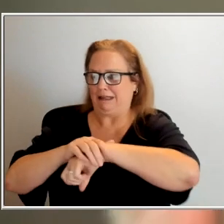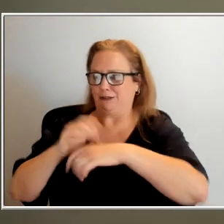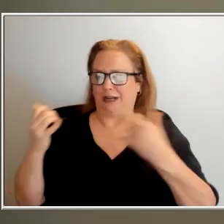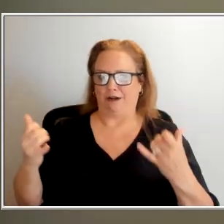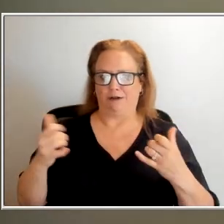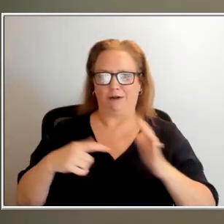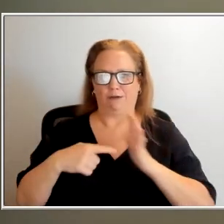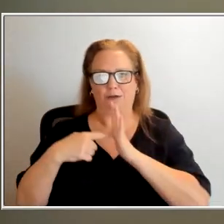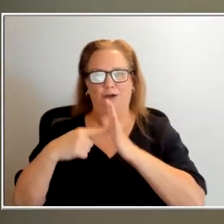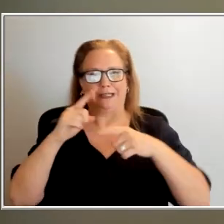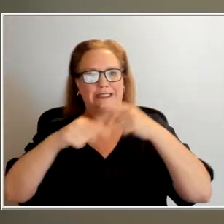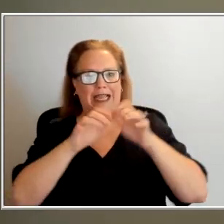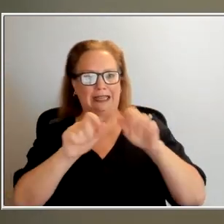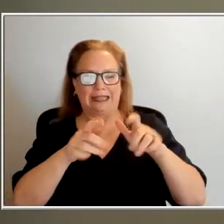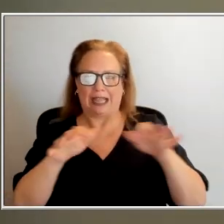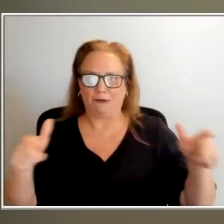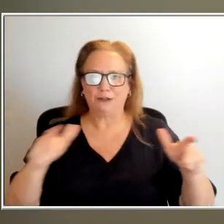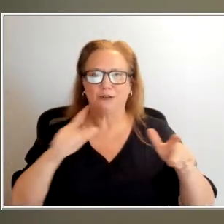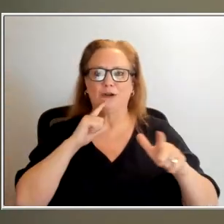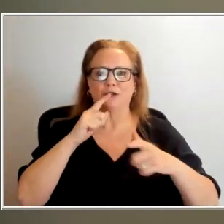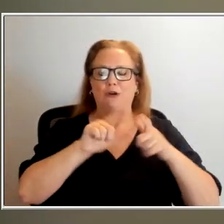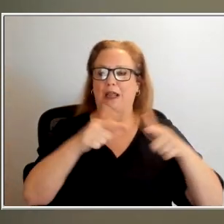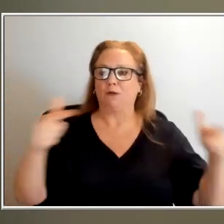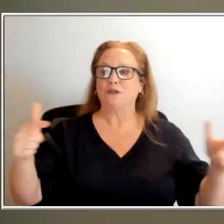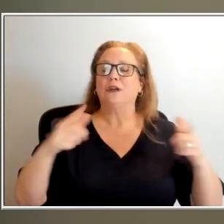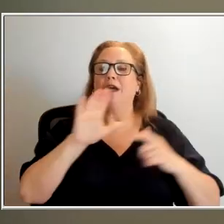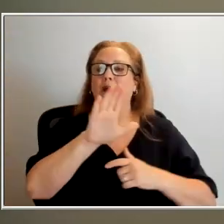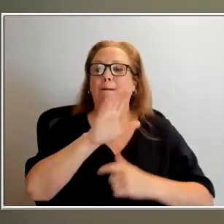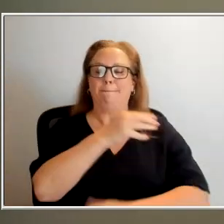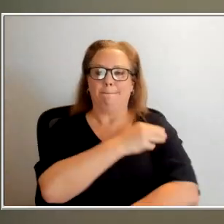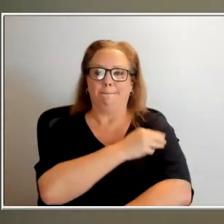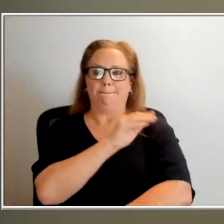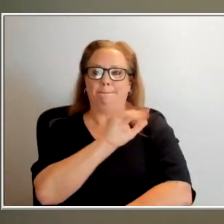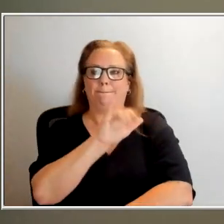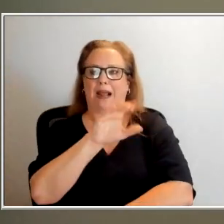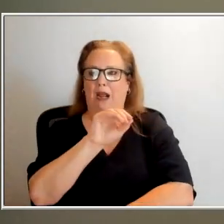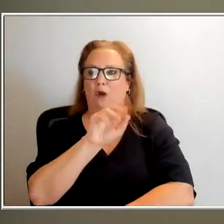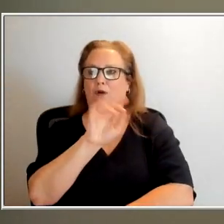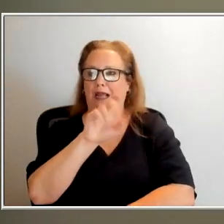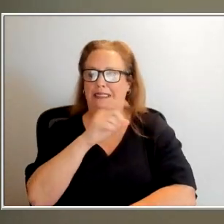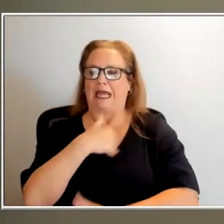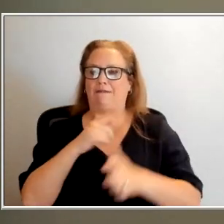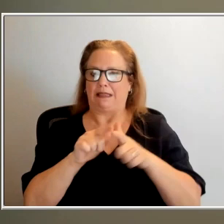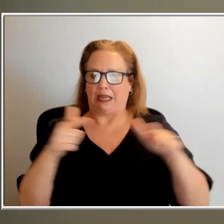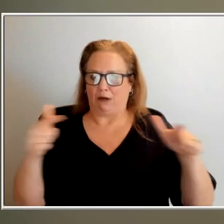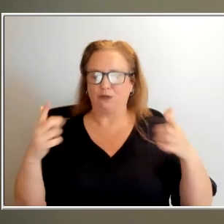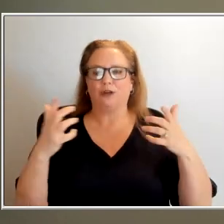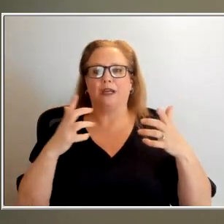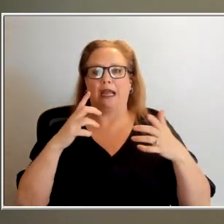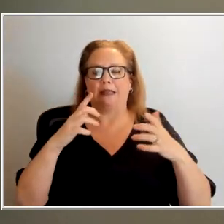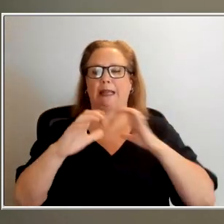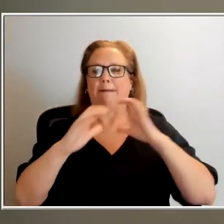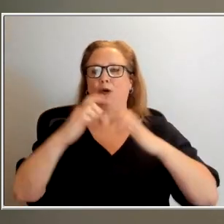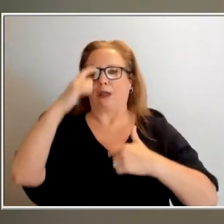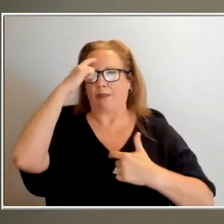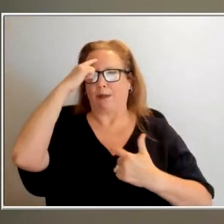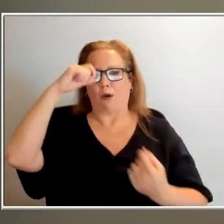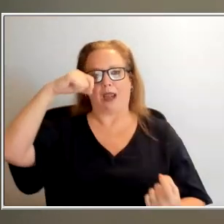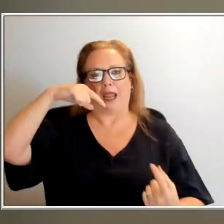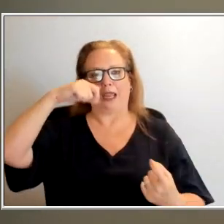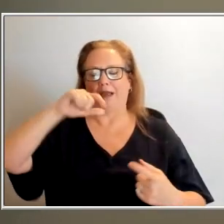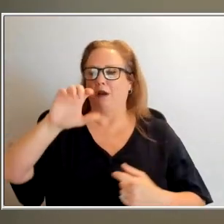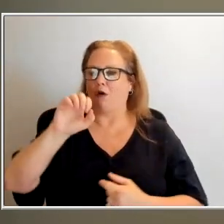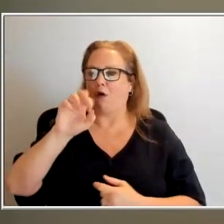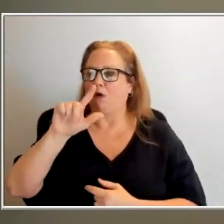We're showing sign language. Those are languages. Myokines have a language. And what they do is they communicate with the brain, the rest of the